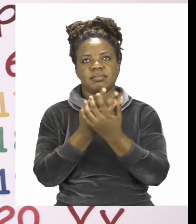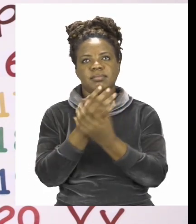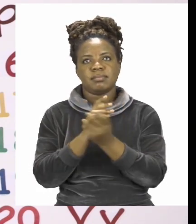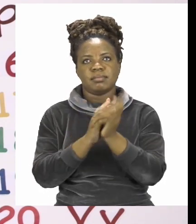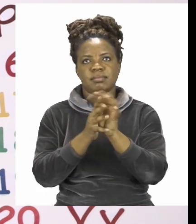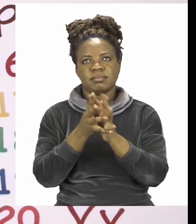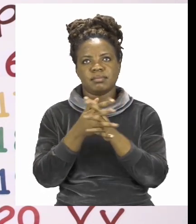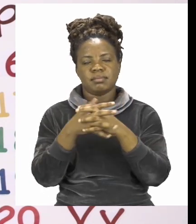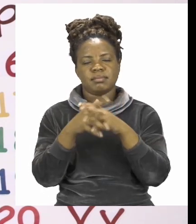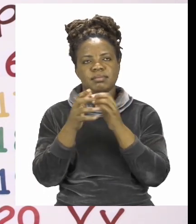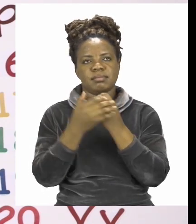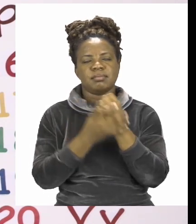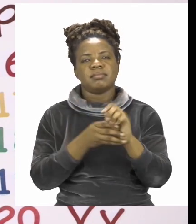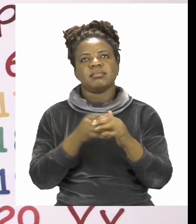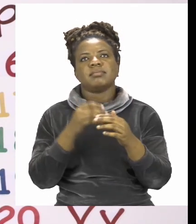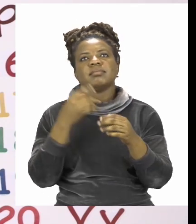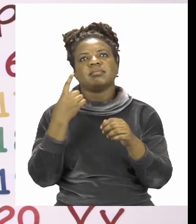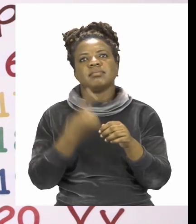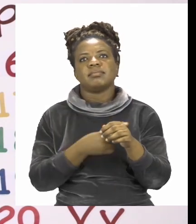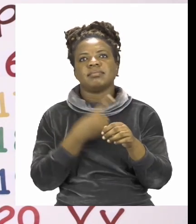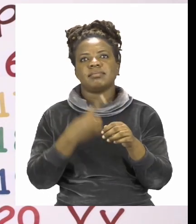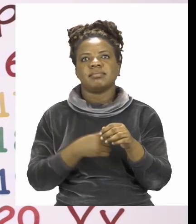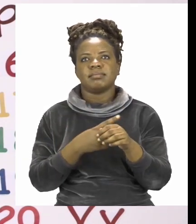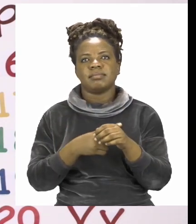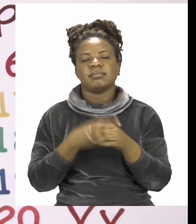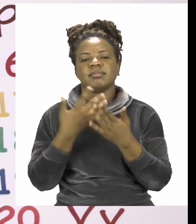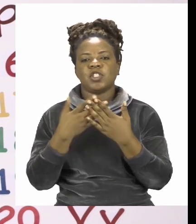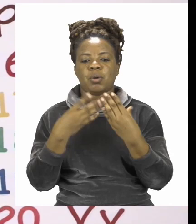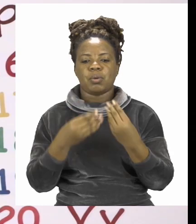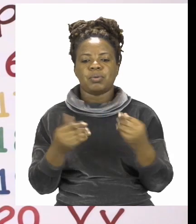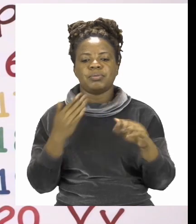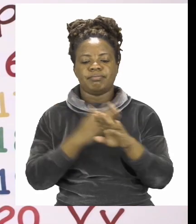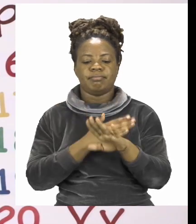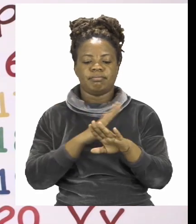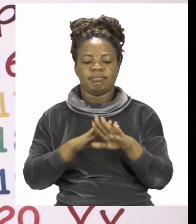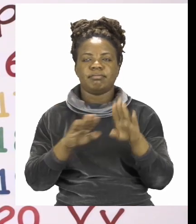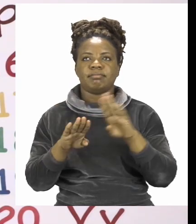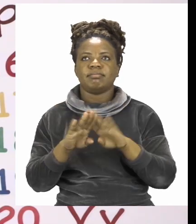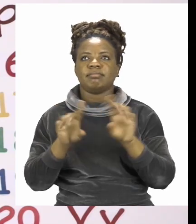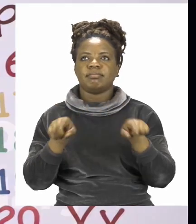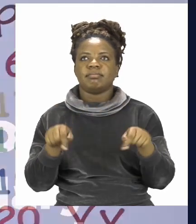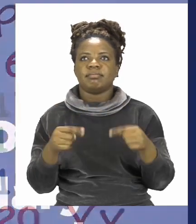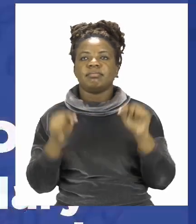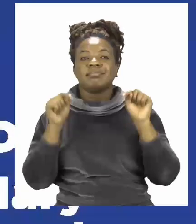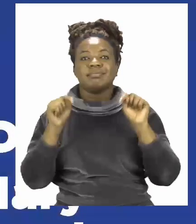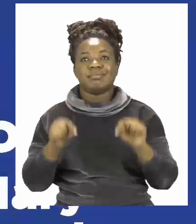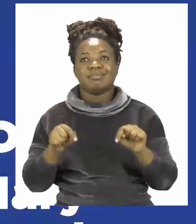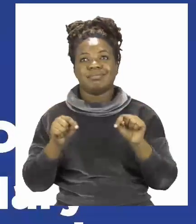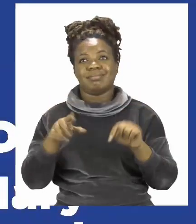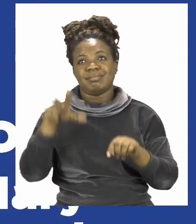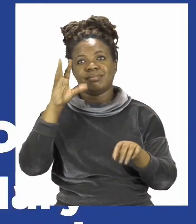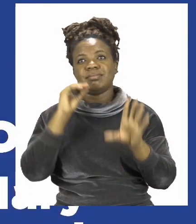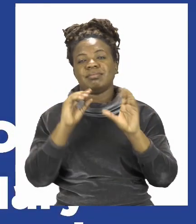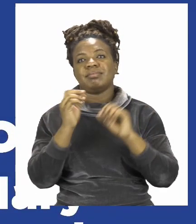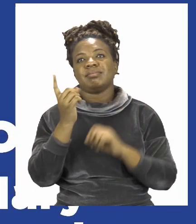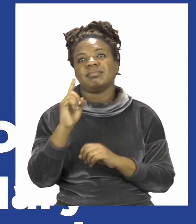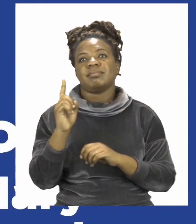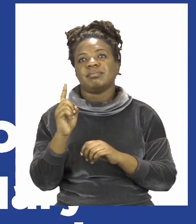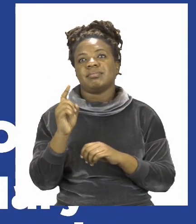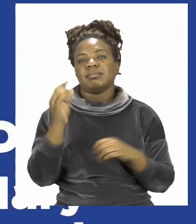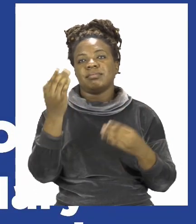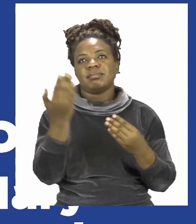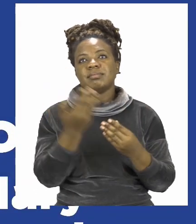hands regularly. Make sure your hands are dry before you touch anything else. For today's lesson, we will be talking